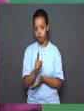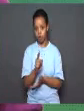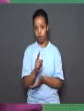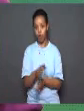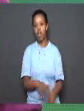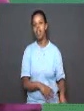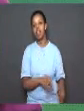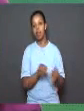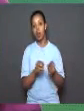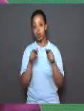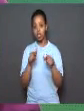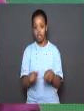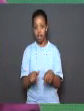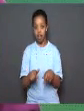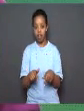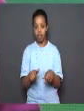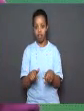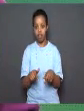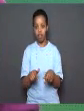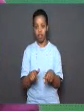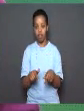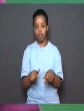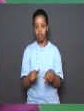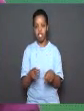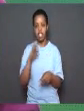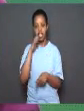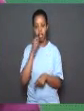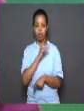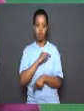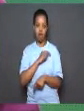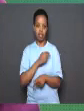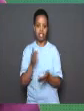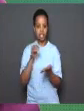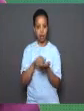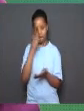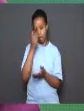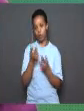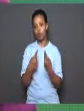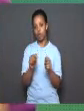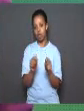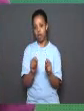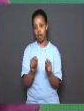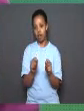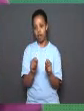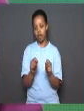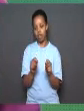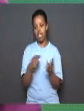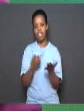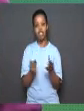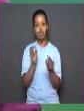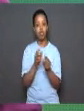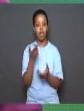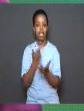Students, today we have reviewed the properties of enzymes. We have